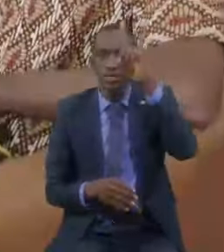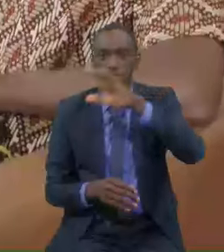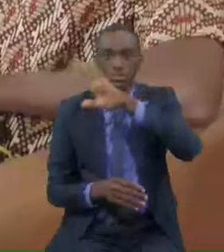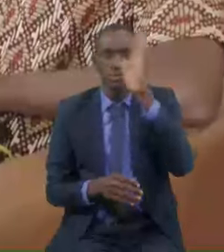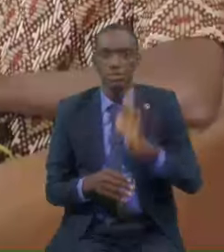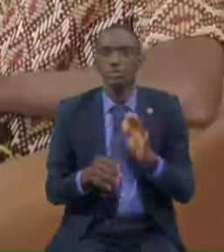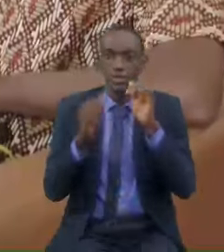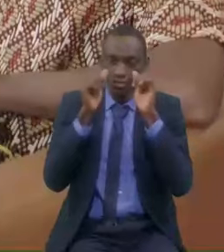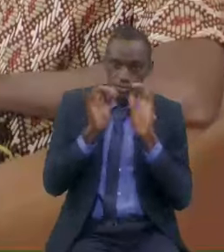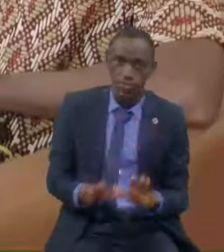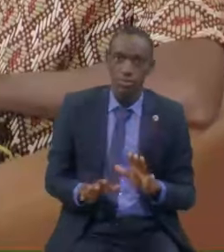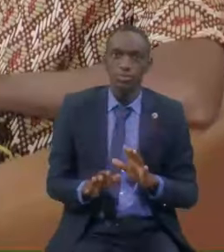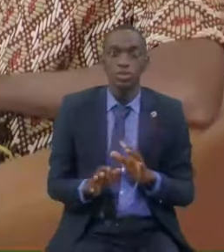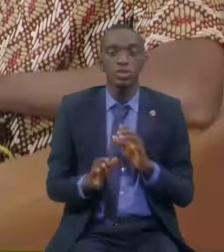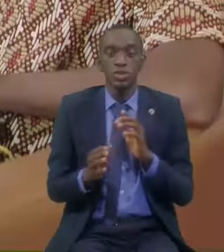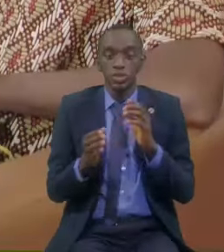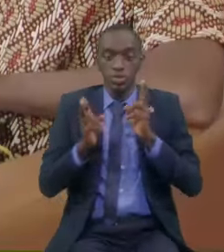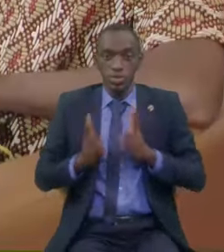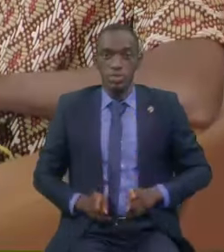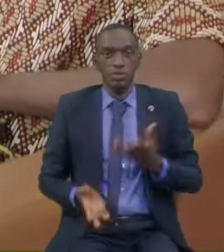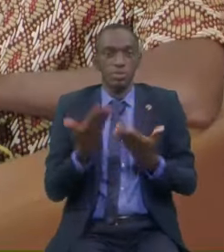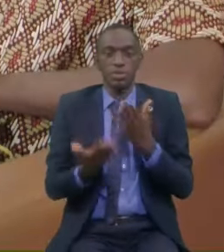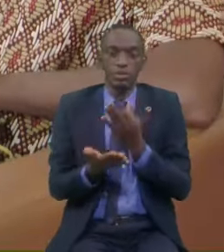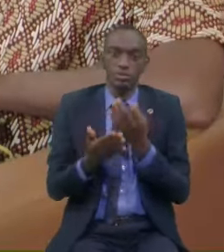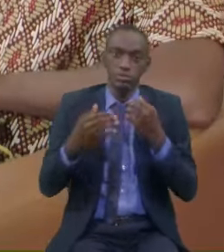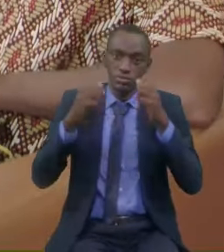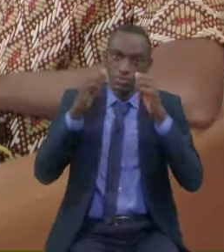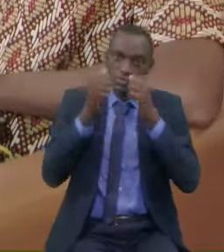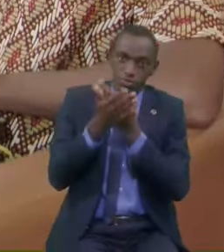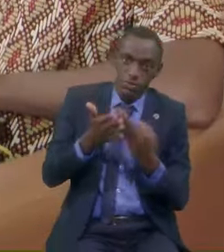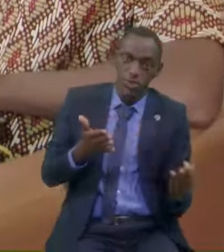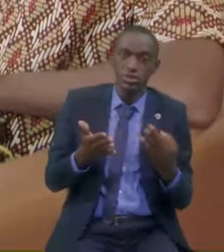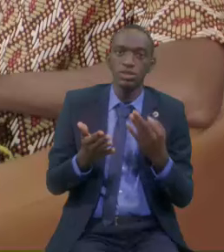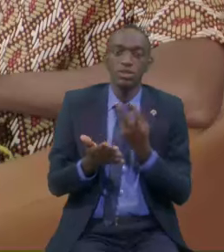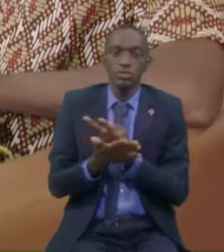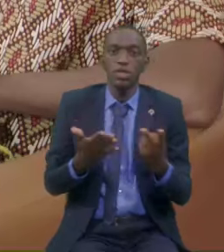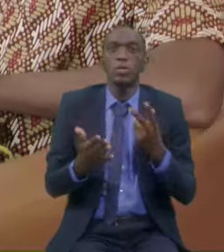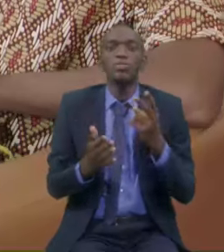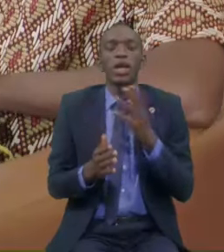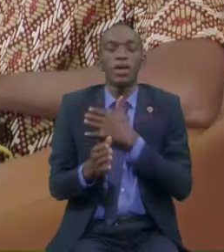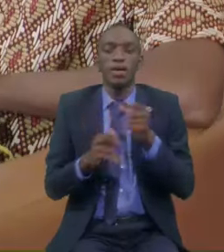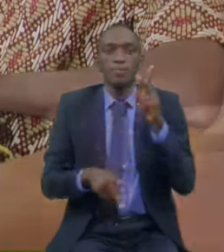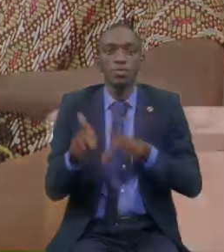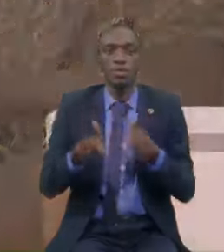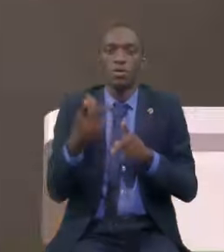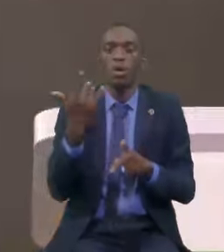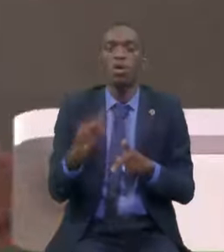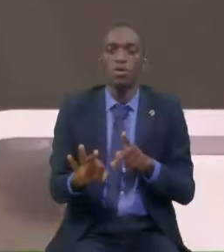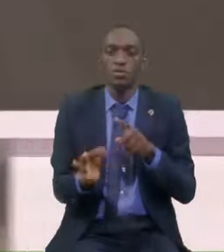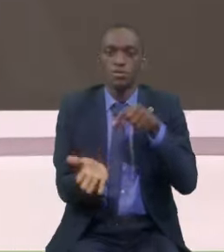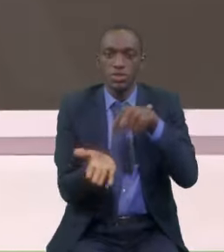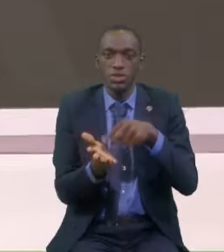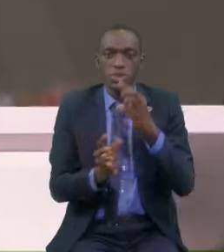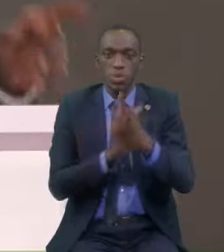fail. People might fail. And the people of this world, you know, the pressure might be so much upon